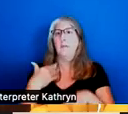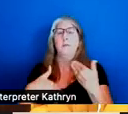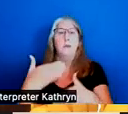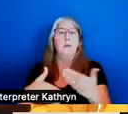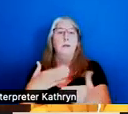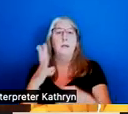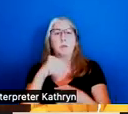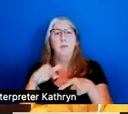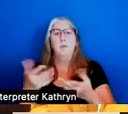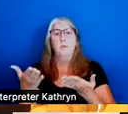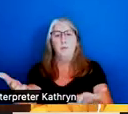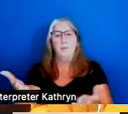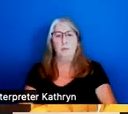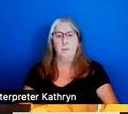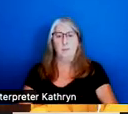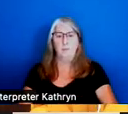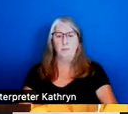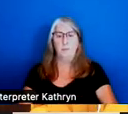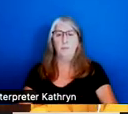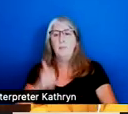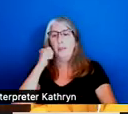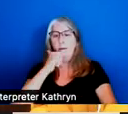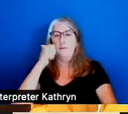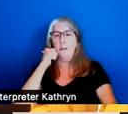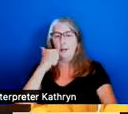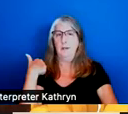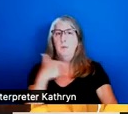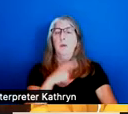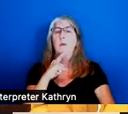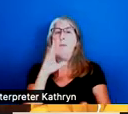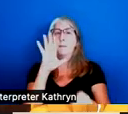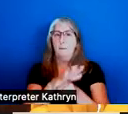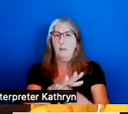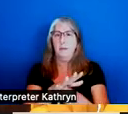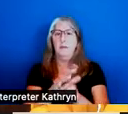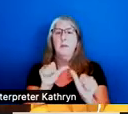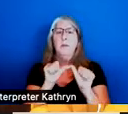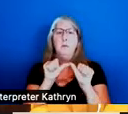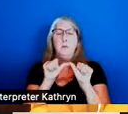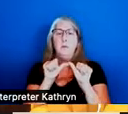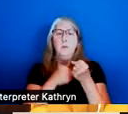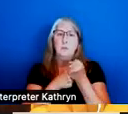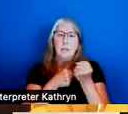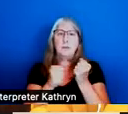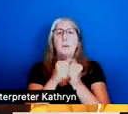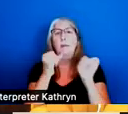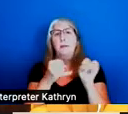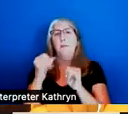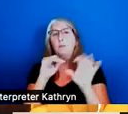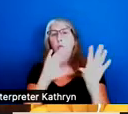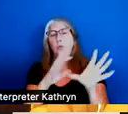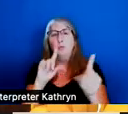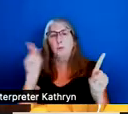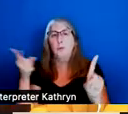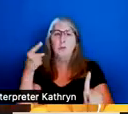the movement. Every day, we are committed to stand with individuals and groups who have been